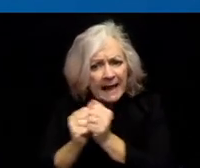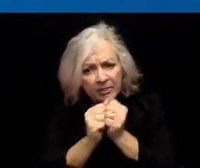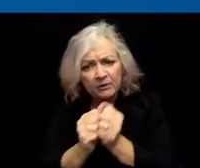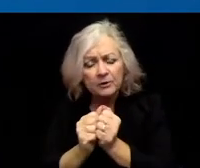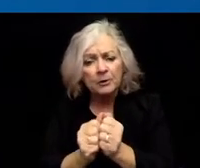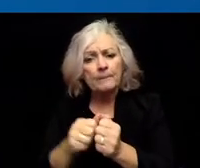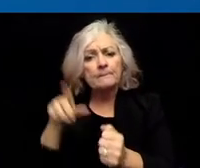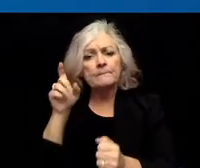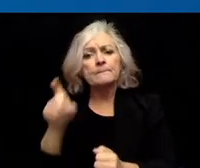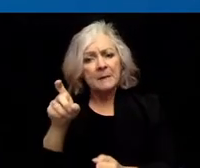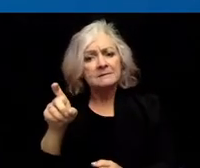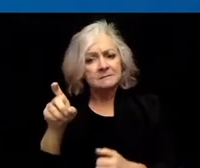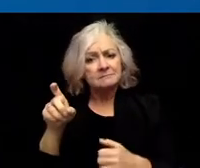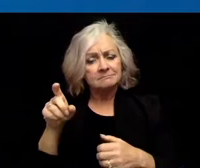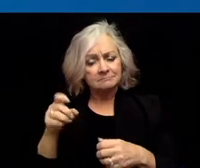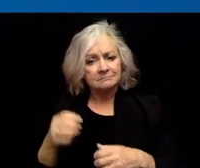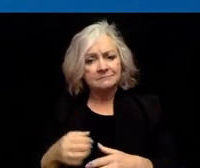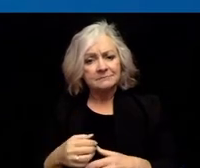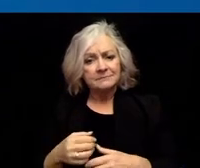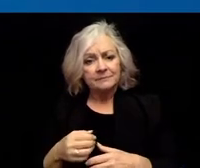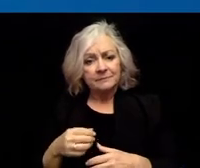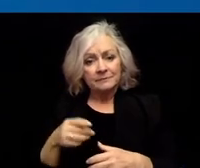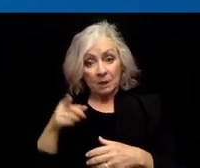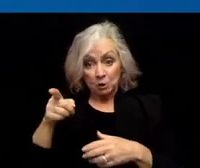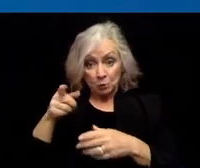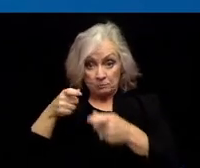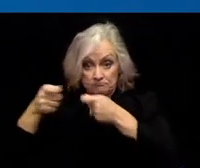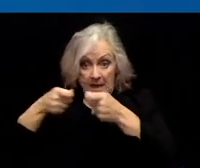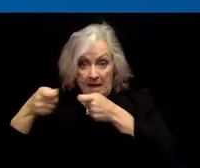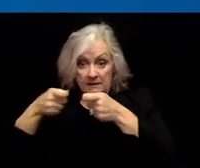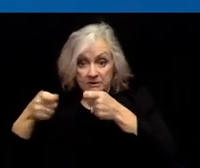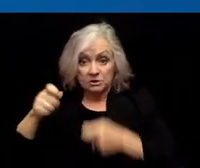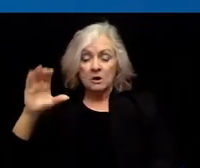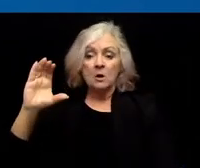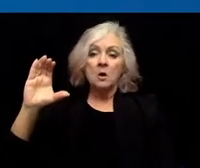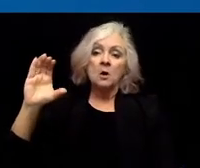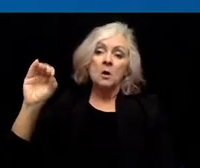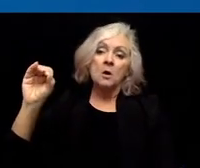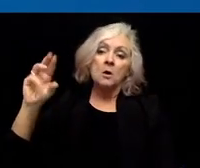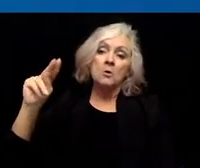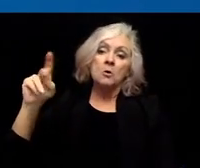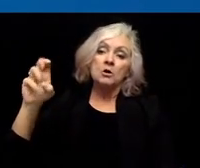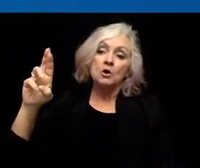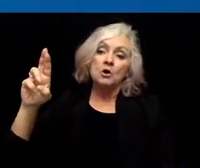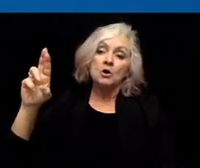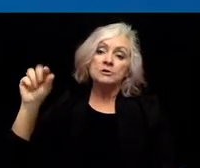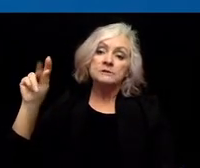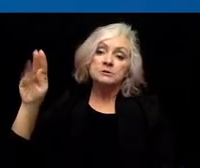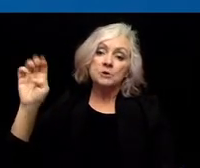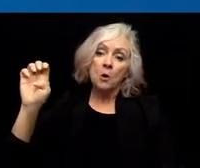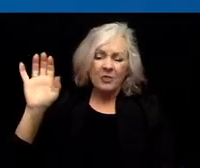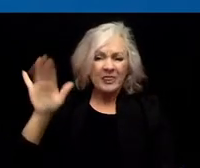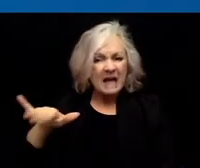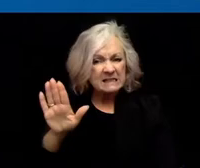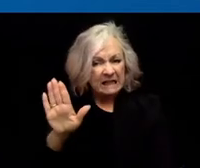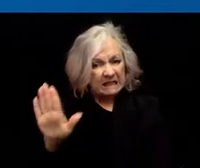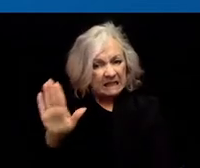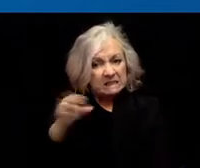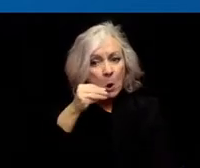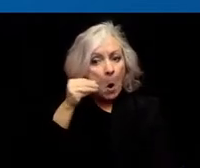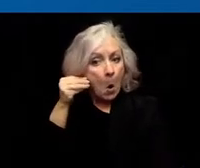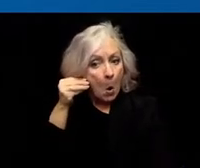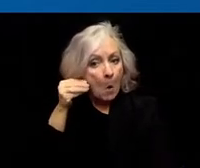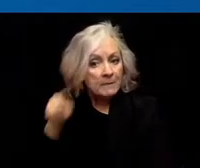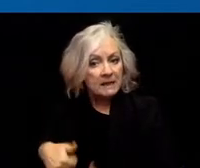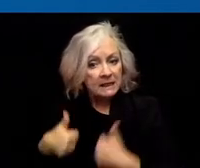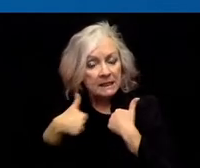they deserve. So you manage Cornerstone Rose. That's the home, again, where Derek lives. What's been your experience helping him connect with doctors to take care of his